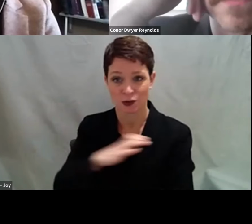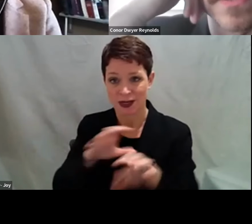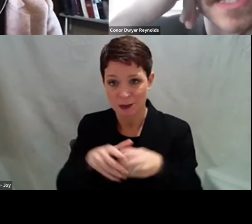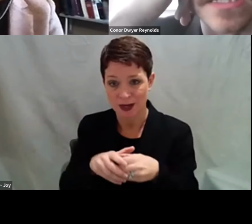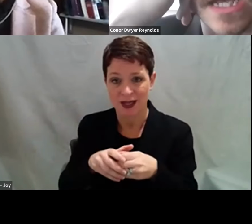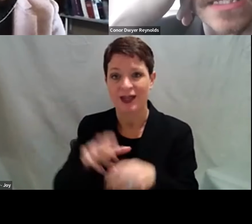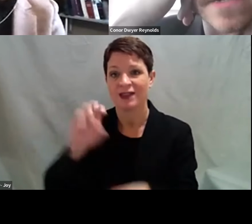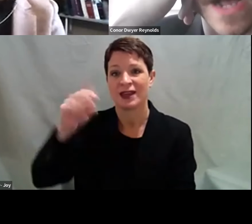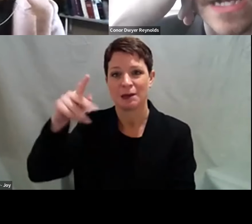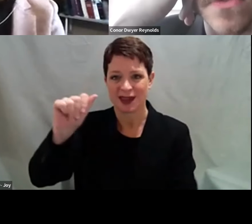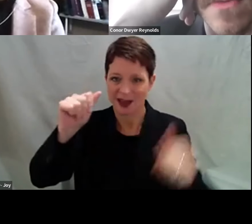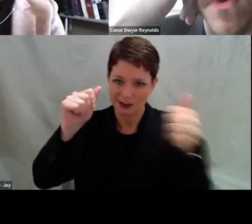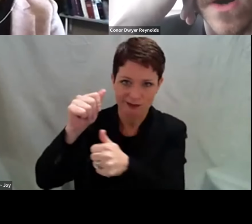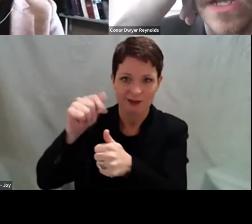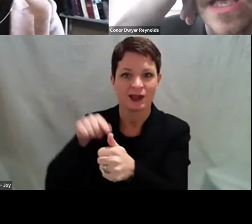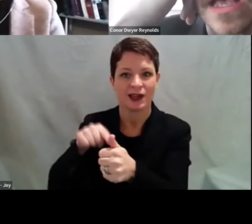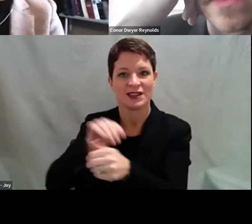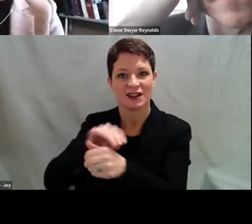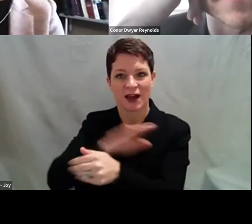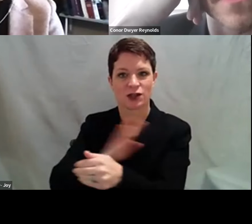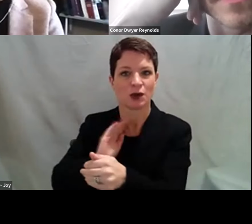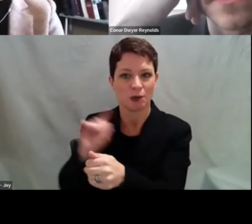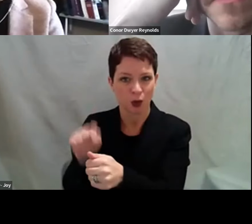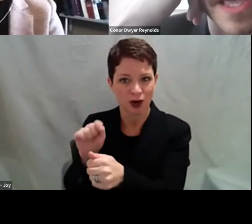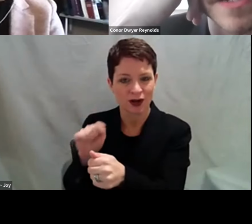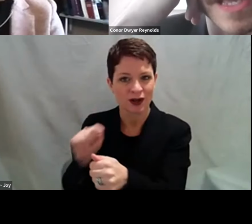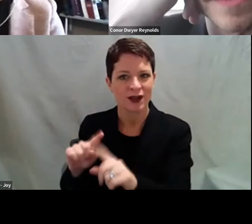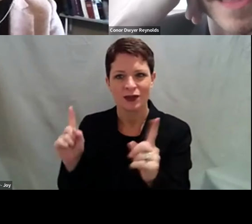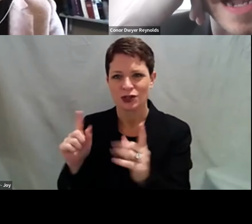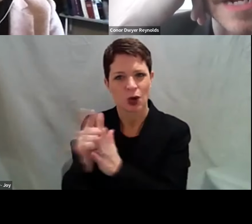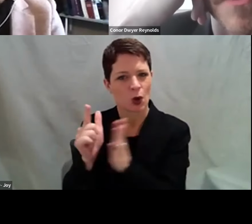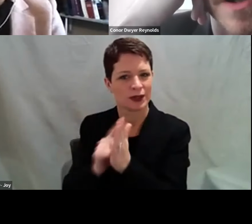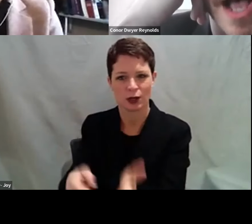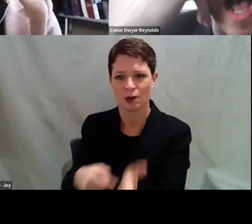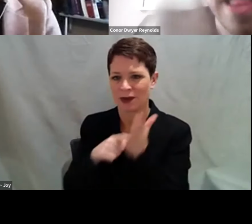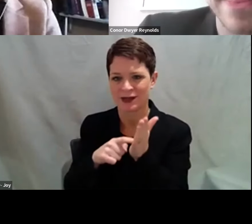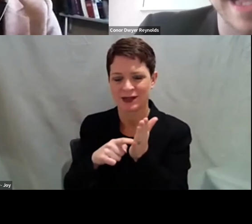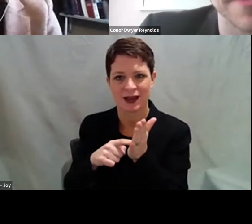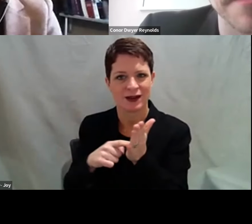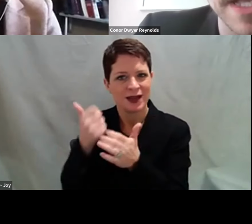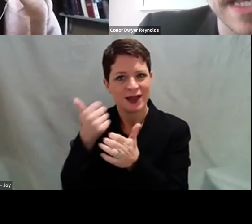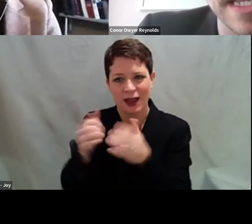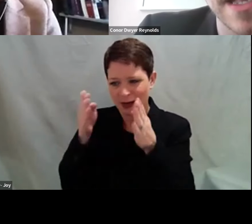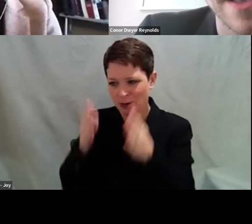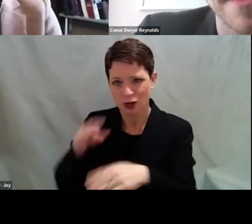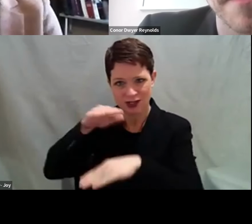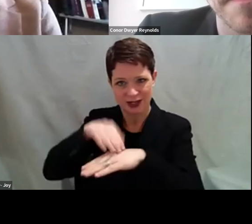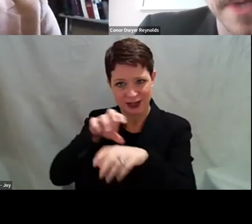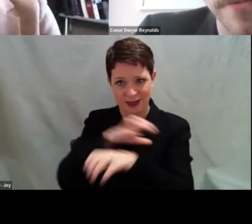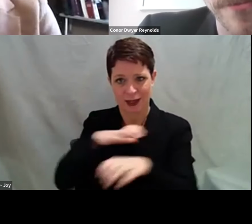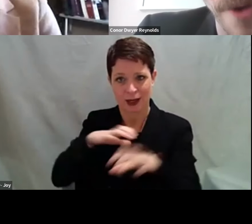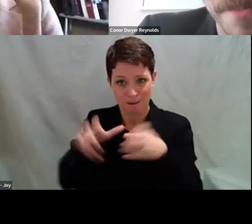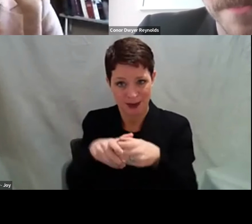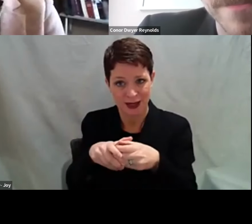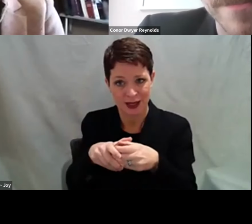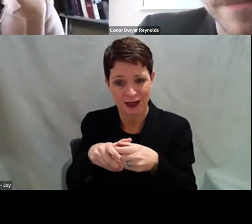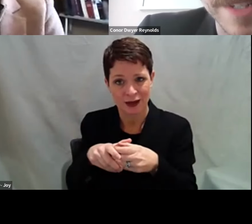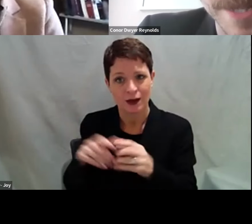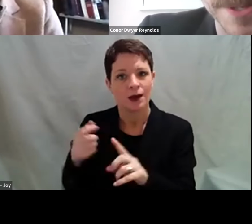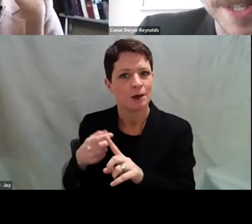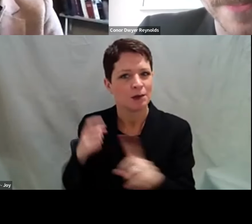subcommittee of EPA's Science Advisory Board, there's no legal mandate that anyone on that committee be